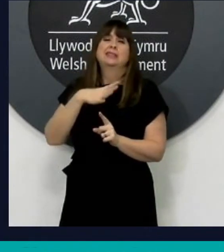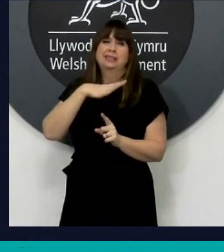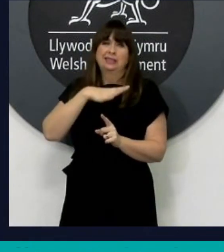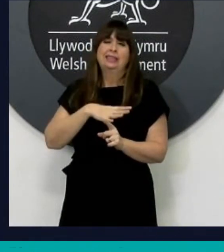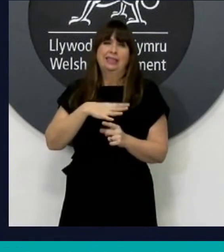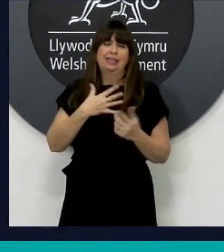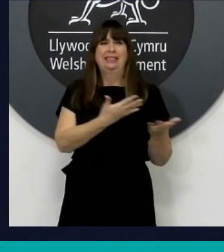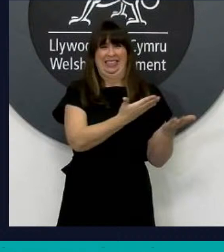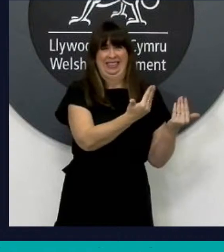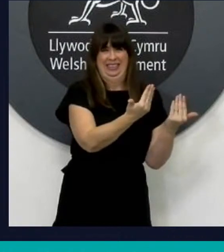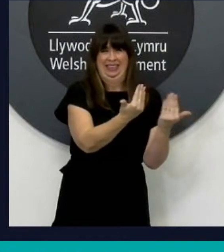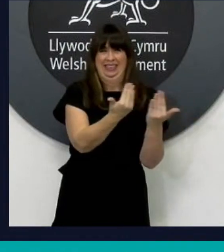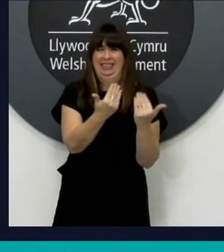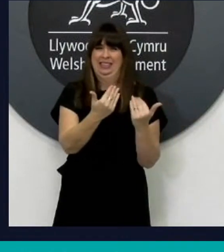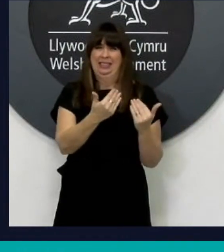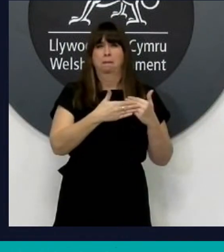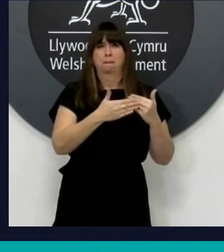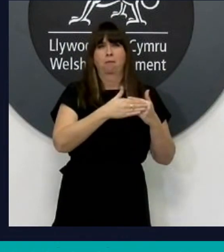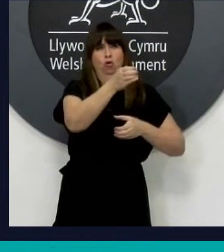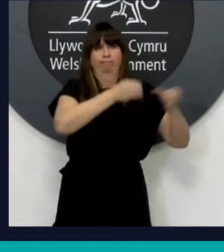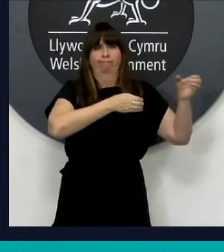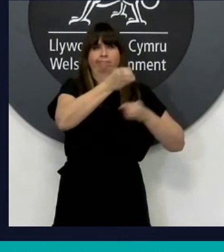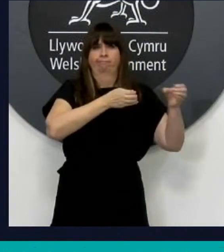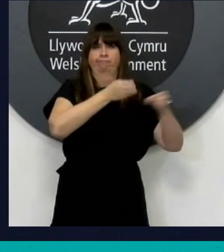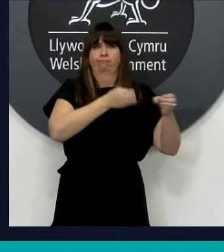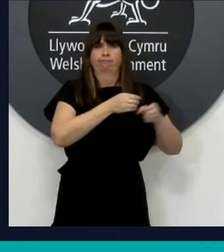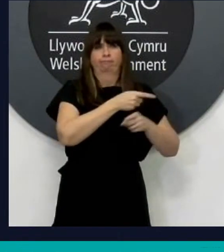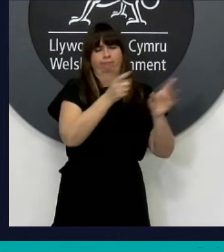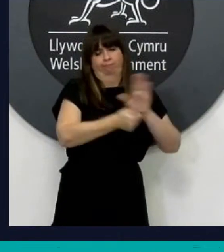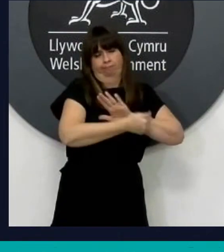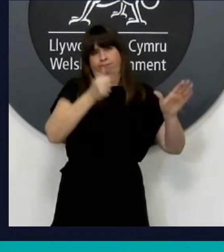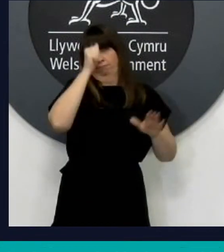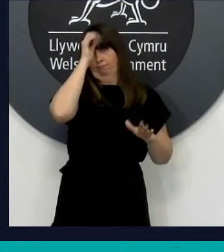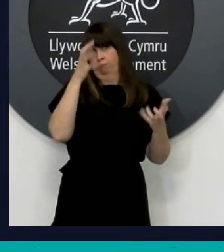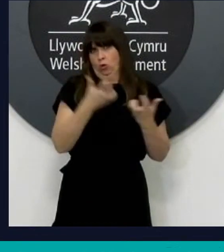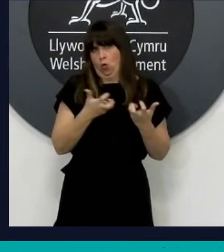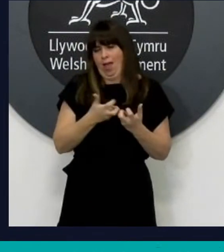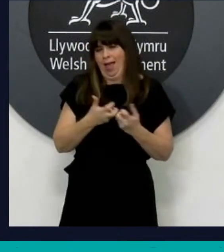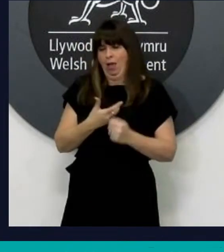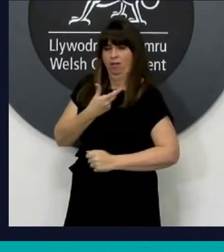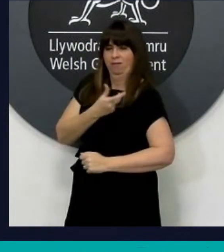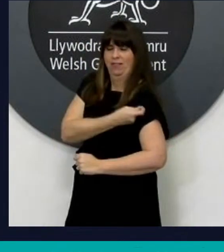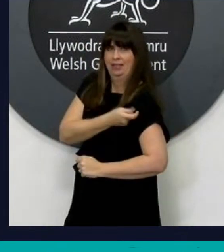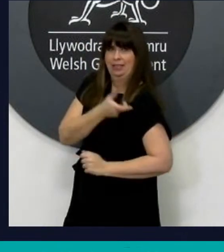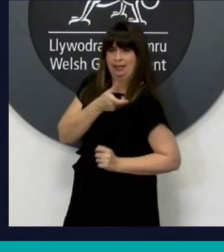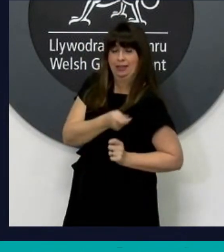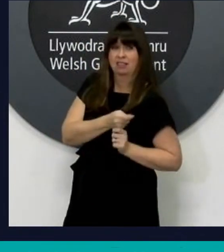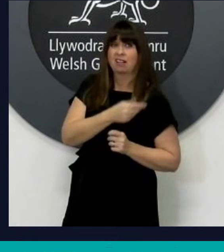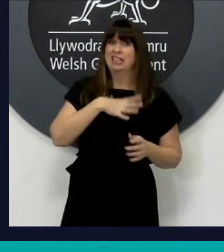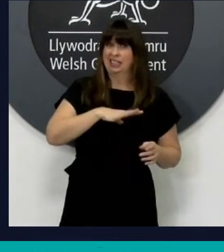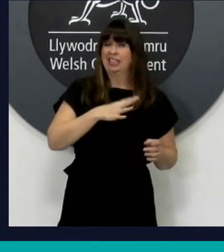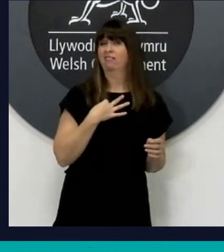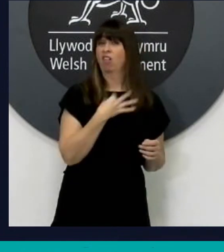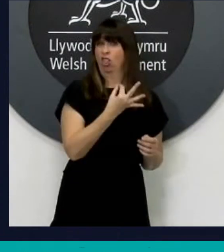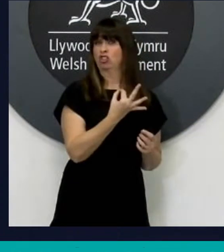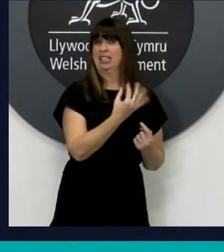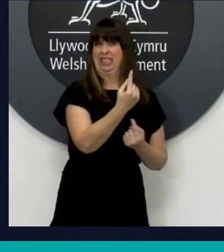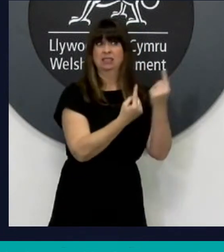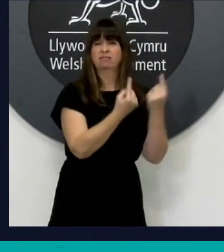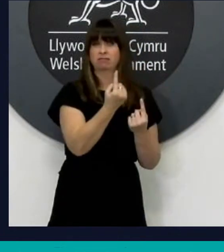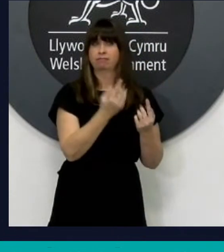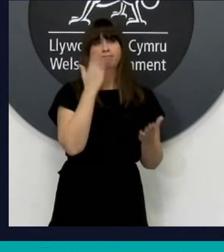to arms for workforce for this. And that will probably include volunteers. It will almost